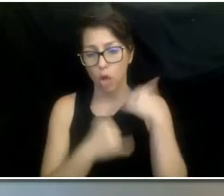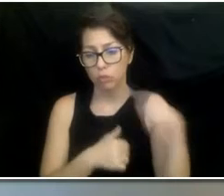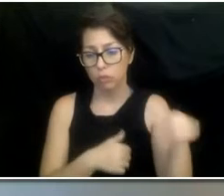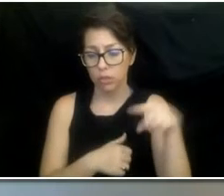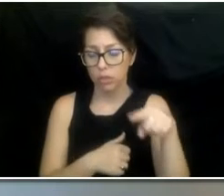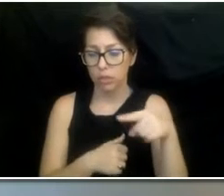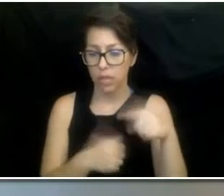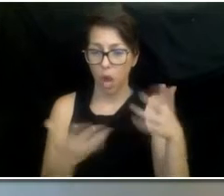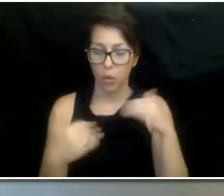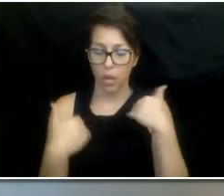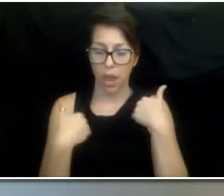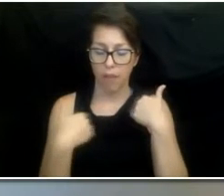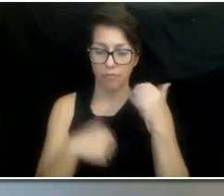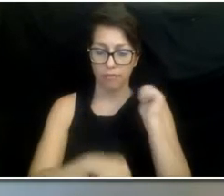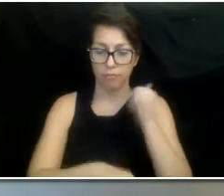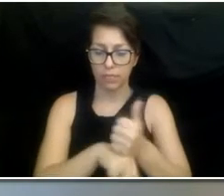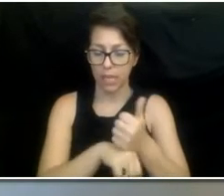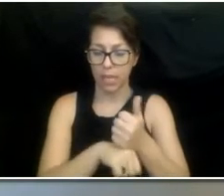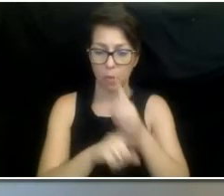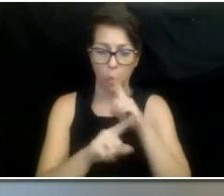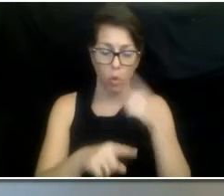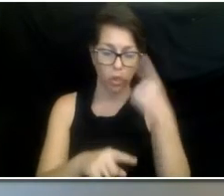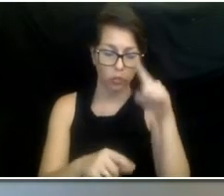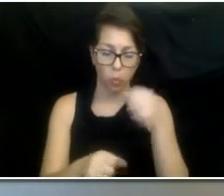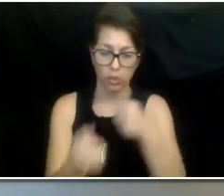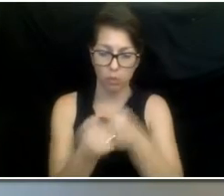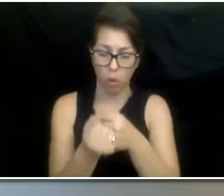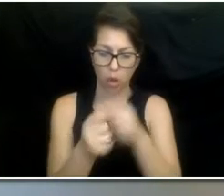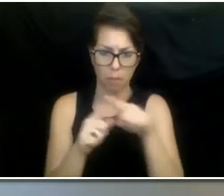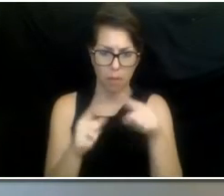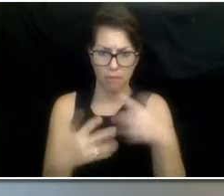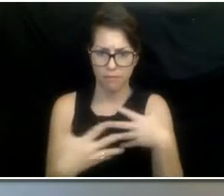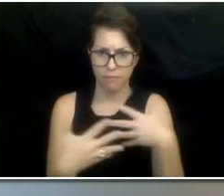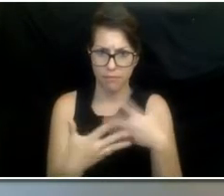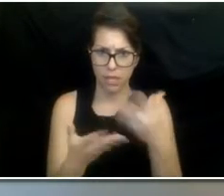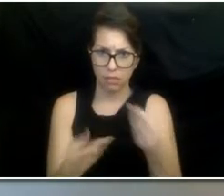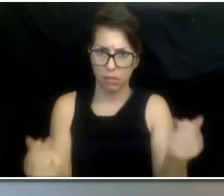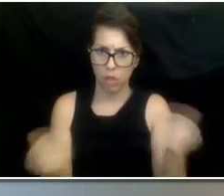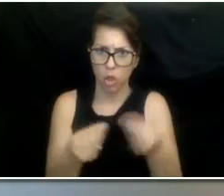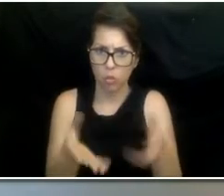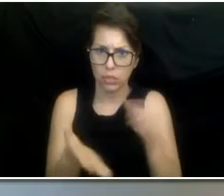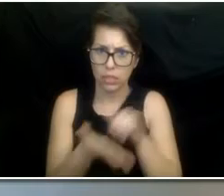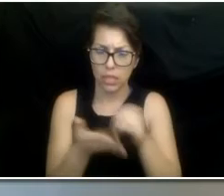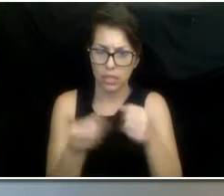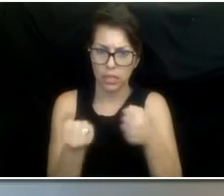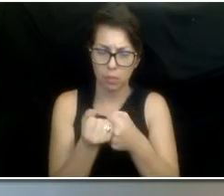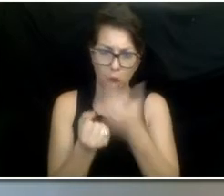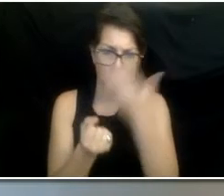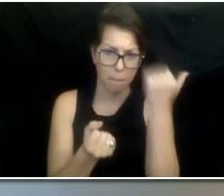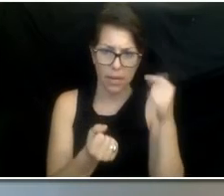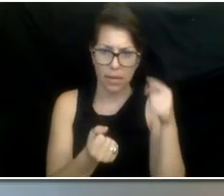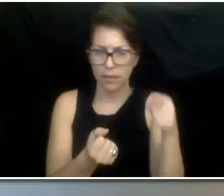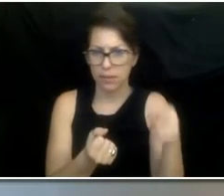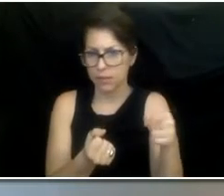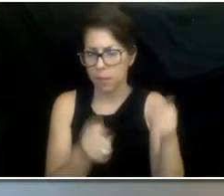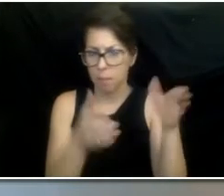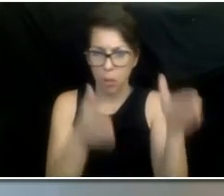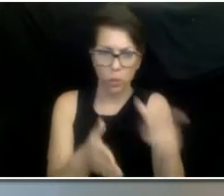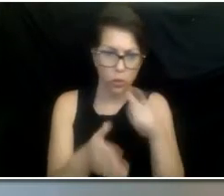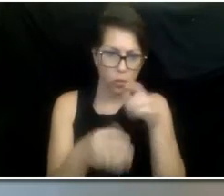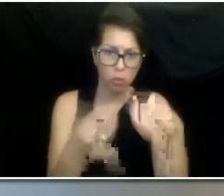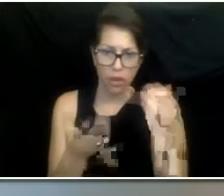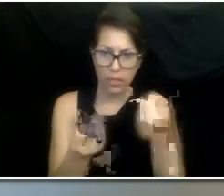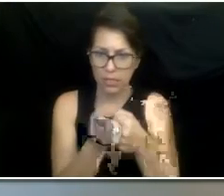to lose their shelter and their ability to care for their children and there are also calls from people who are struggling with visitation and